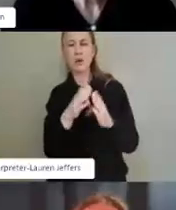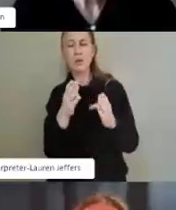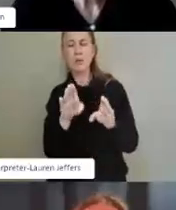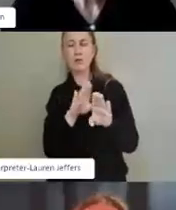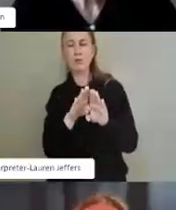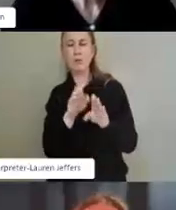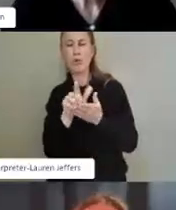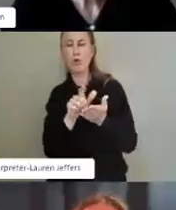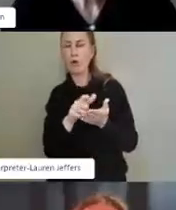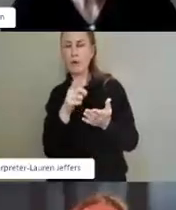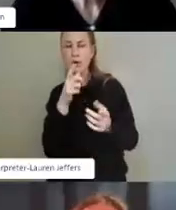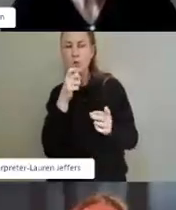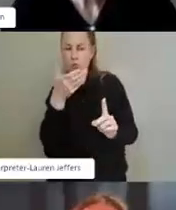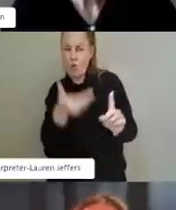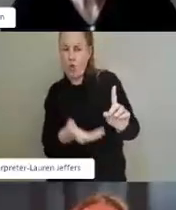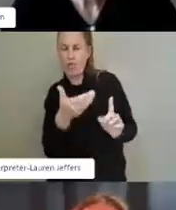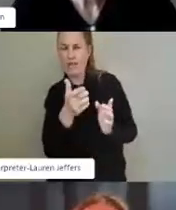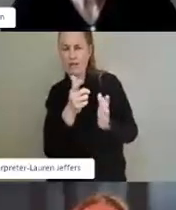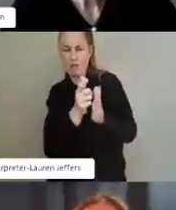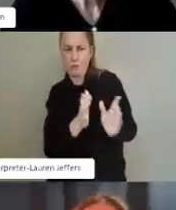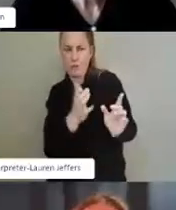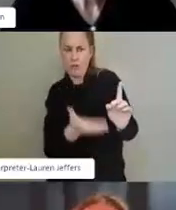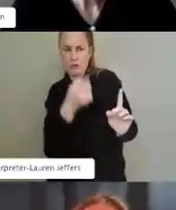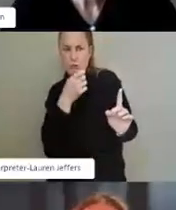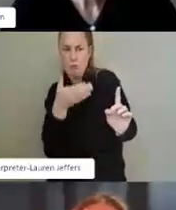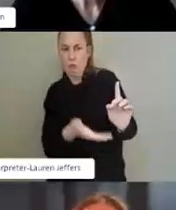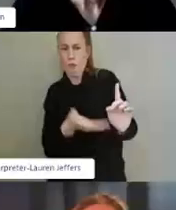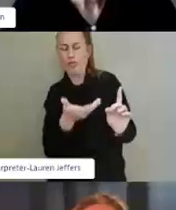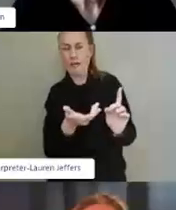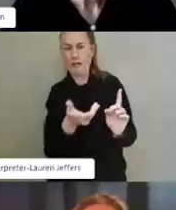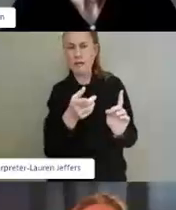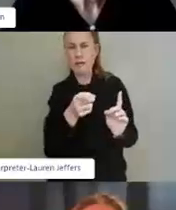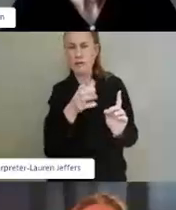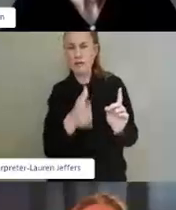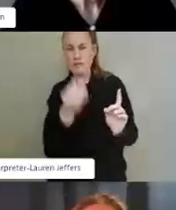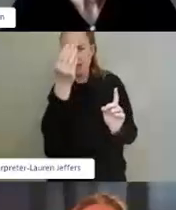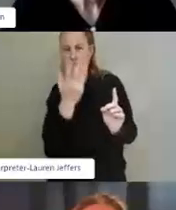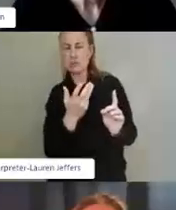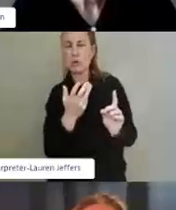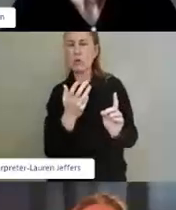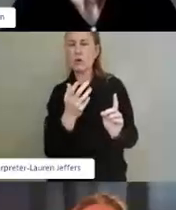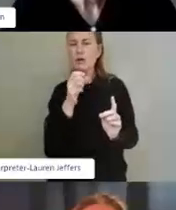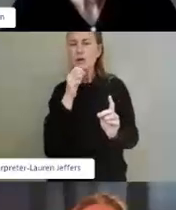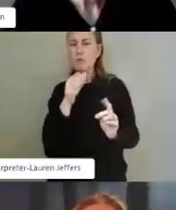legal counsel is and as to why you're